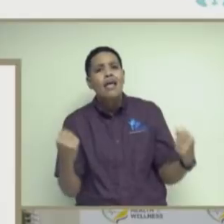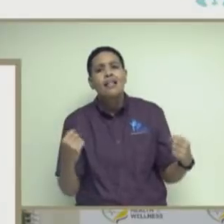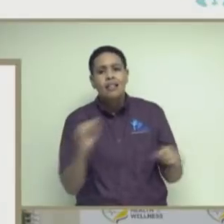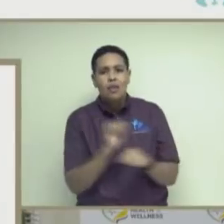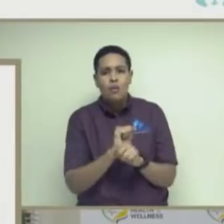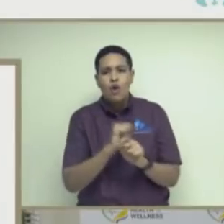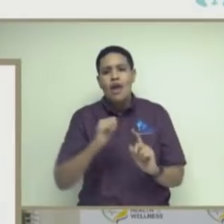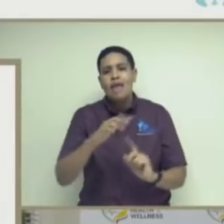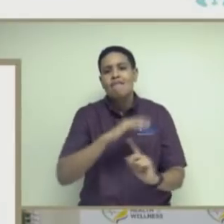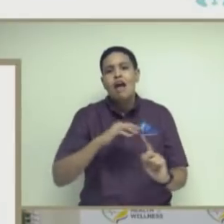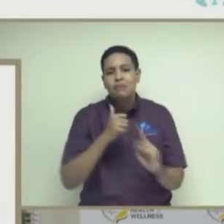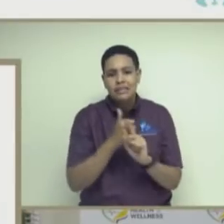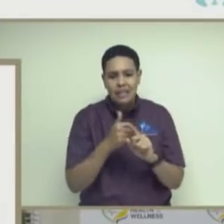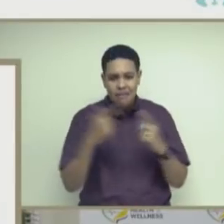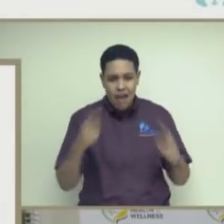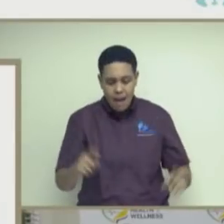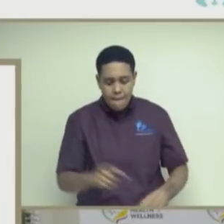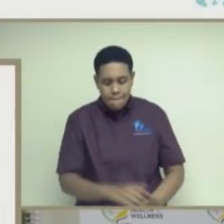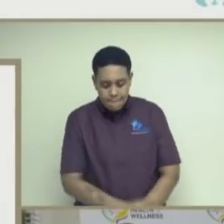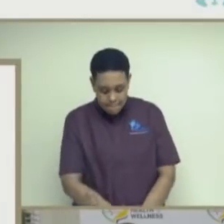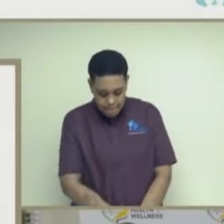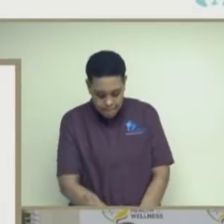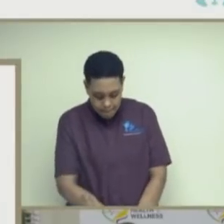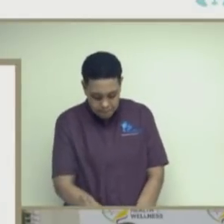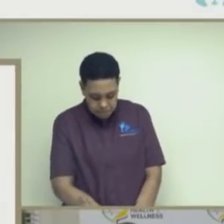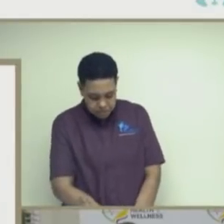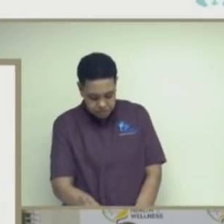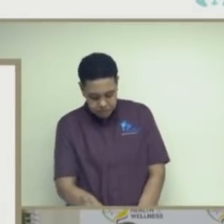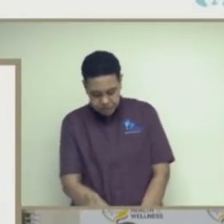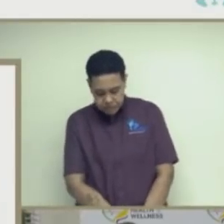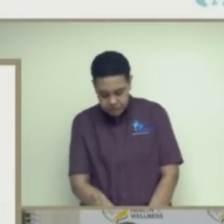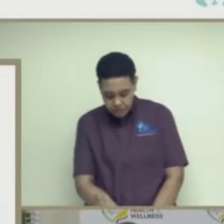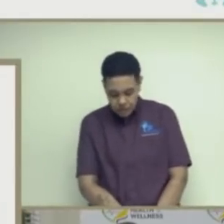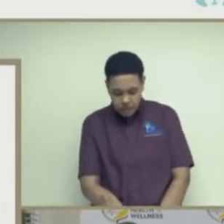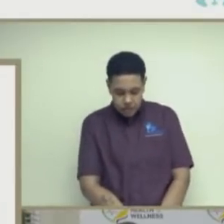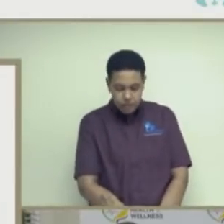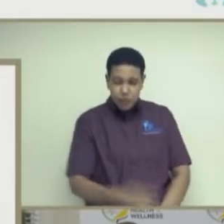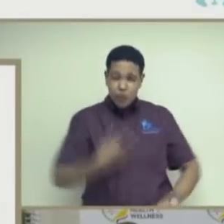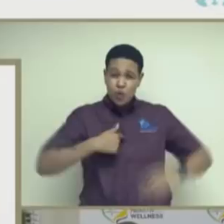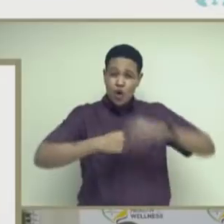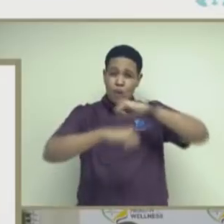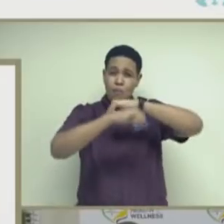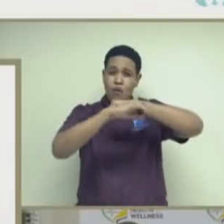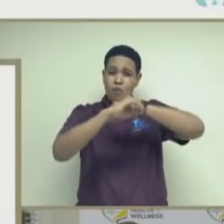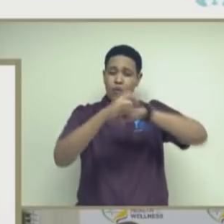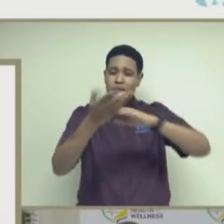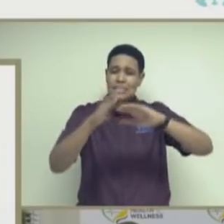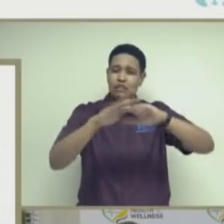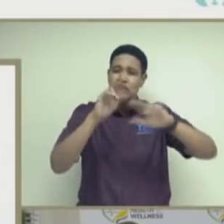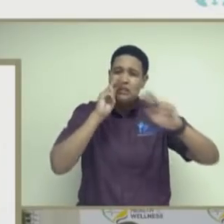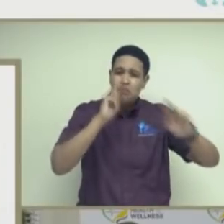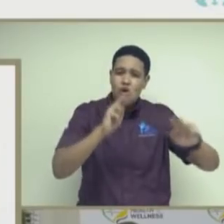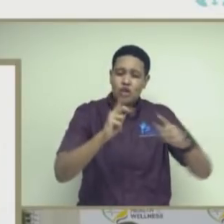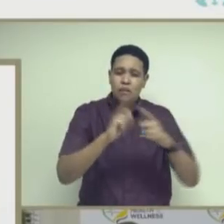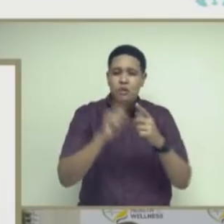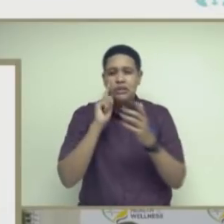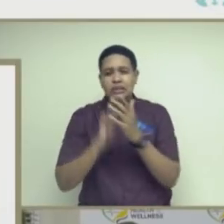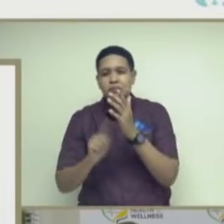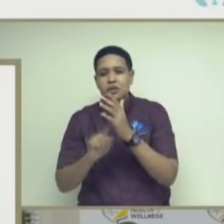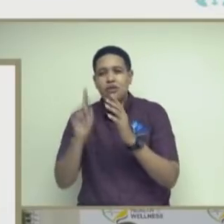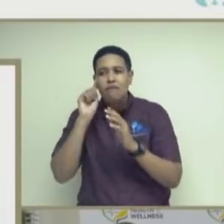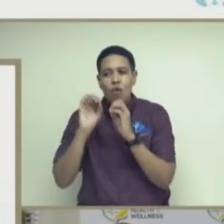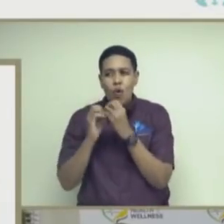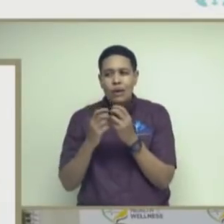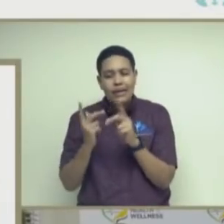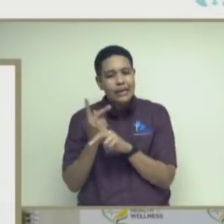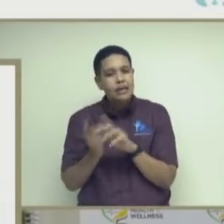work environments. We are, of course, promoting the increased monitoring and inspections for